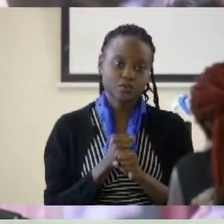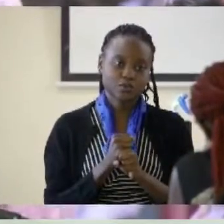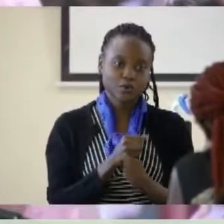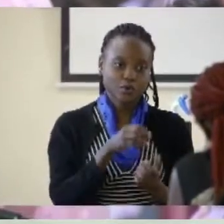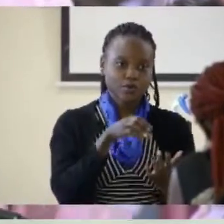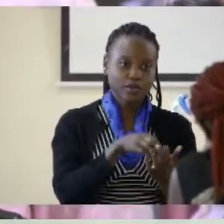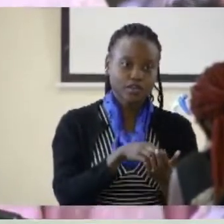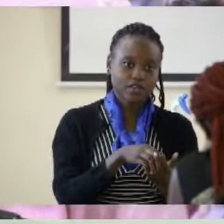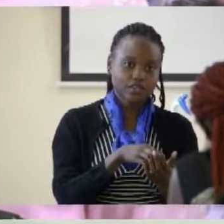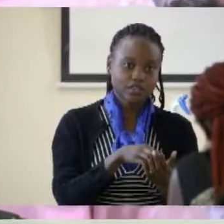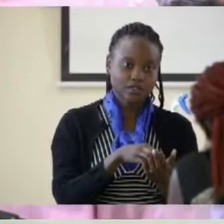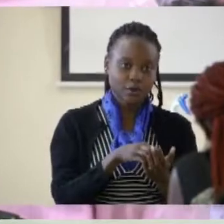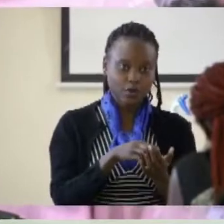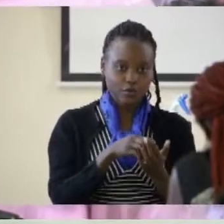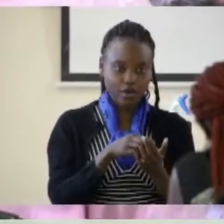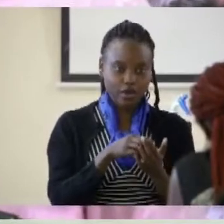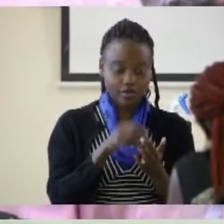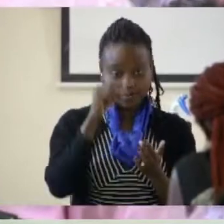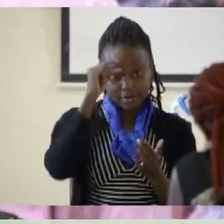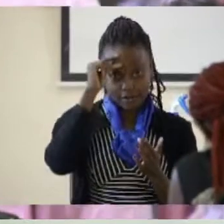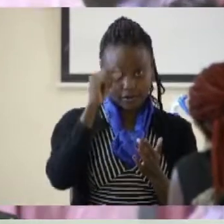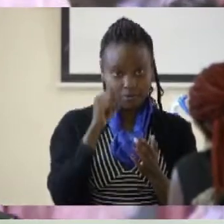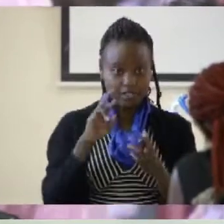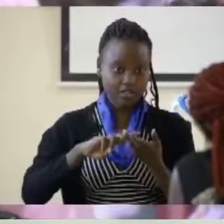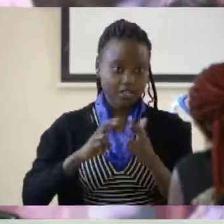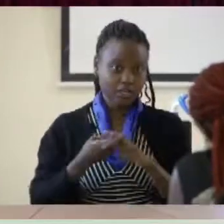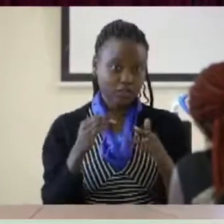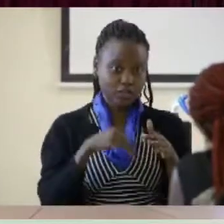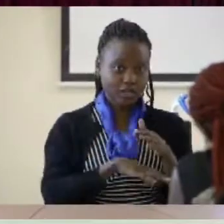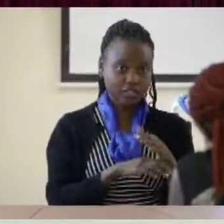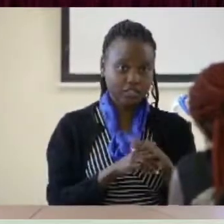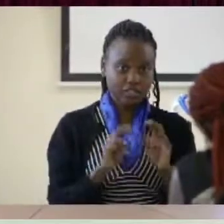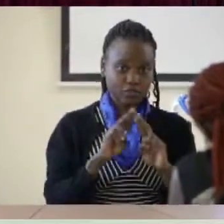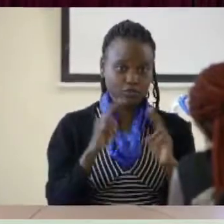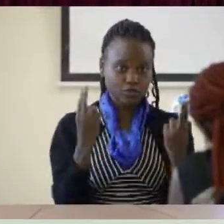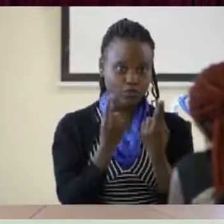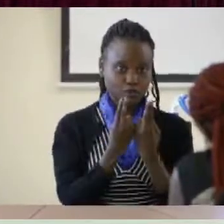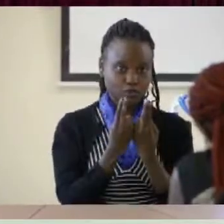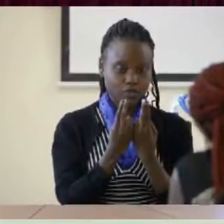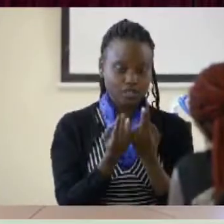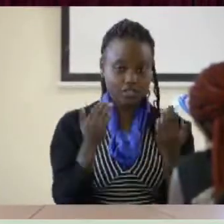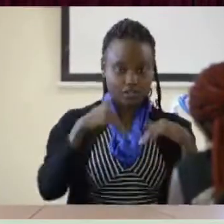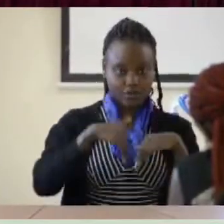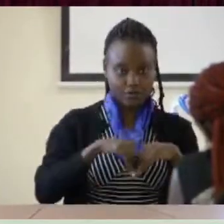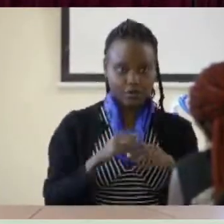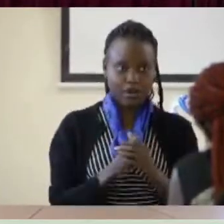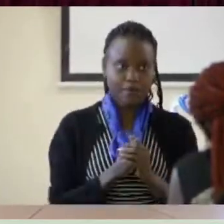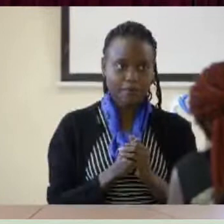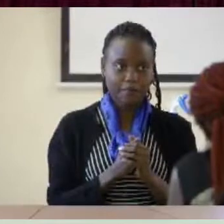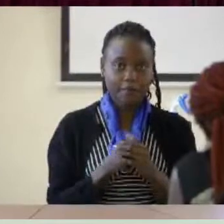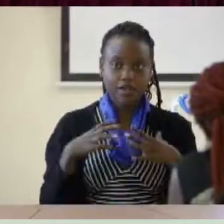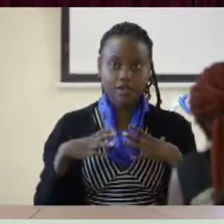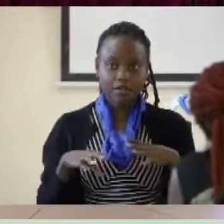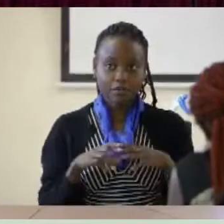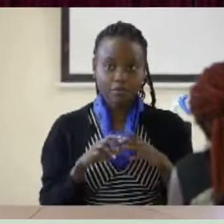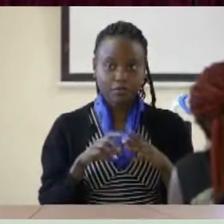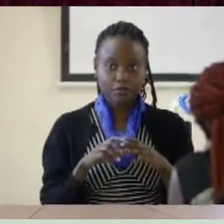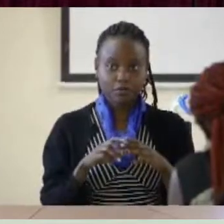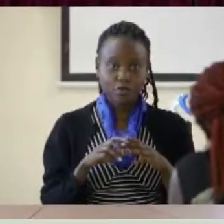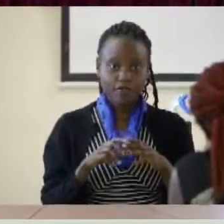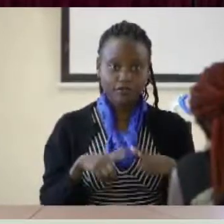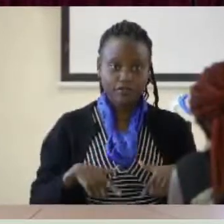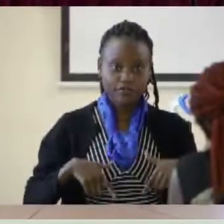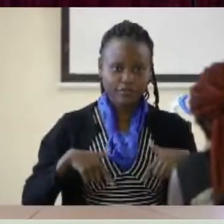of intergovernmental relation in access to unit forum. Those who have lived enough